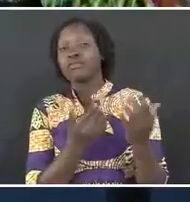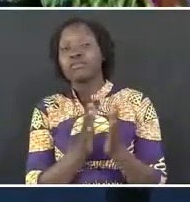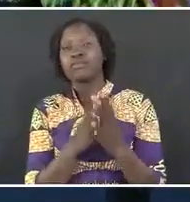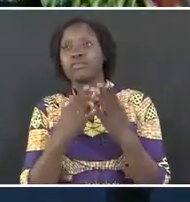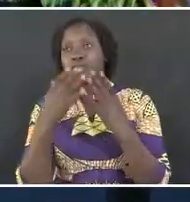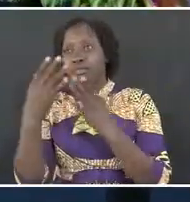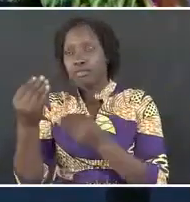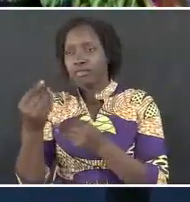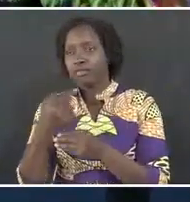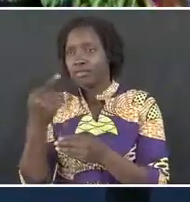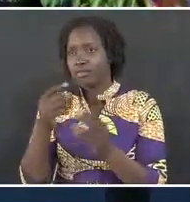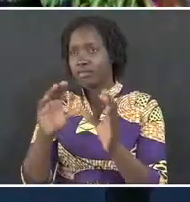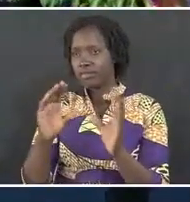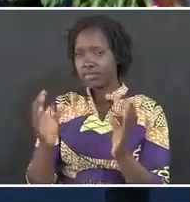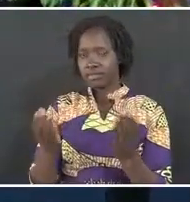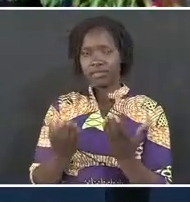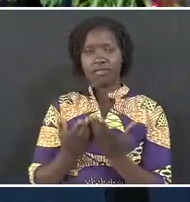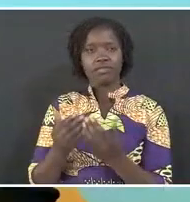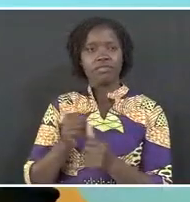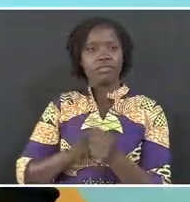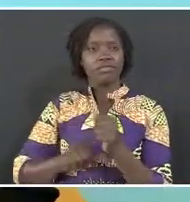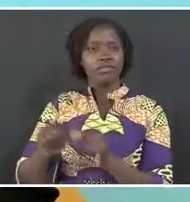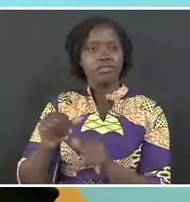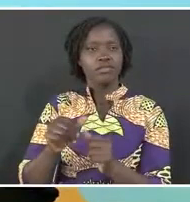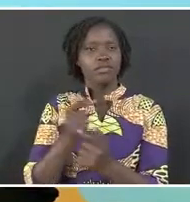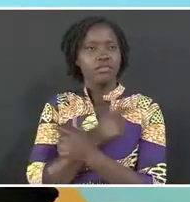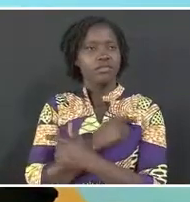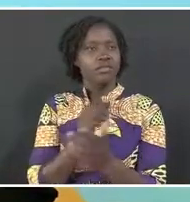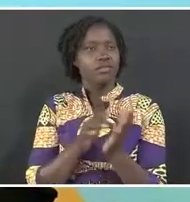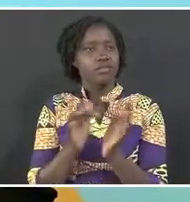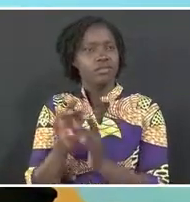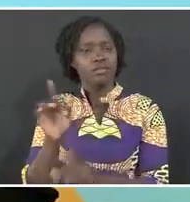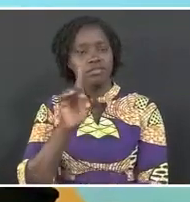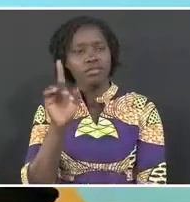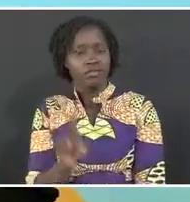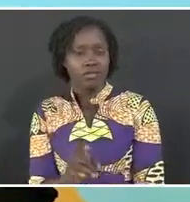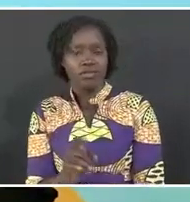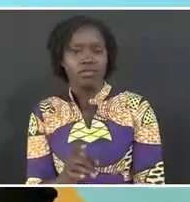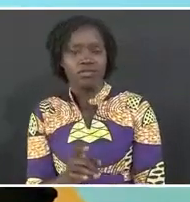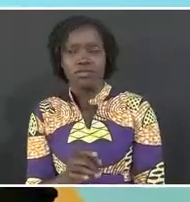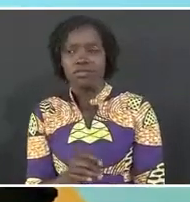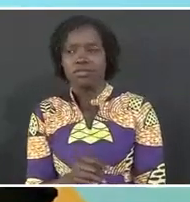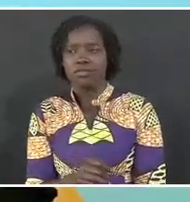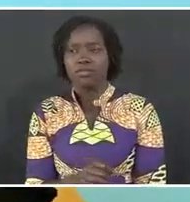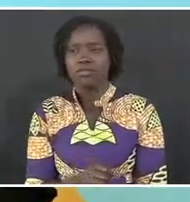go and tell the world about the love of Jesus?